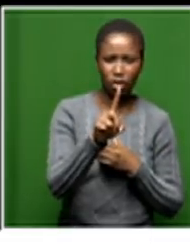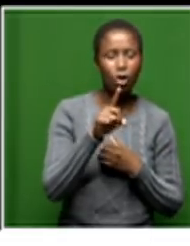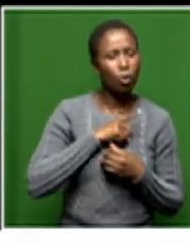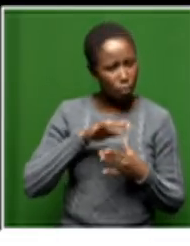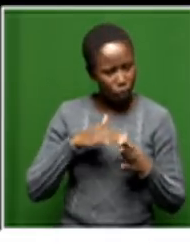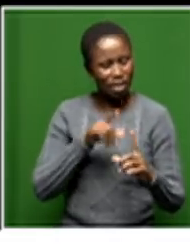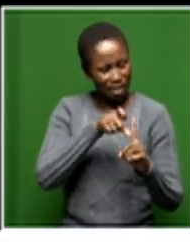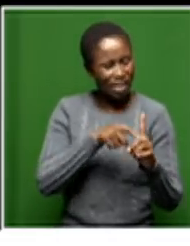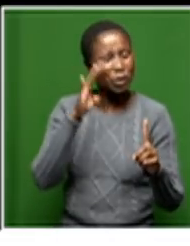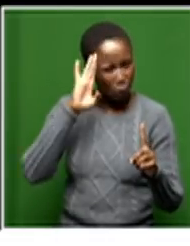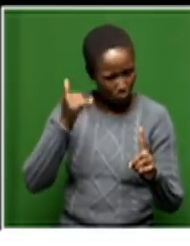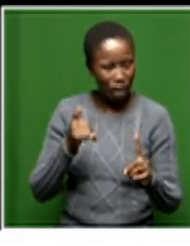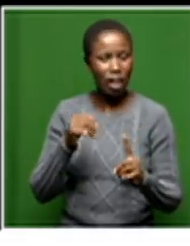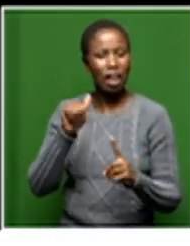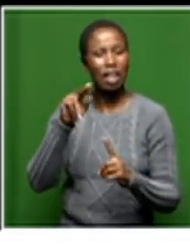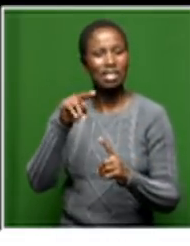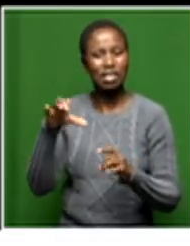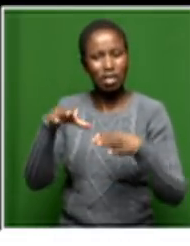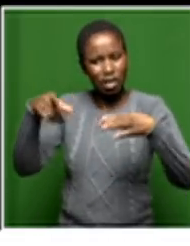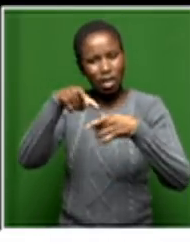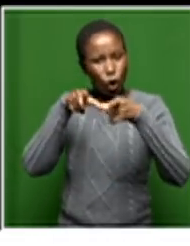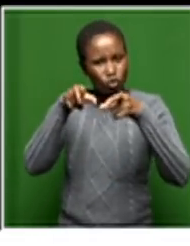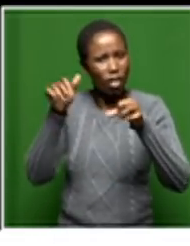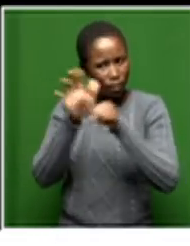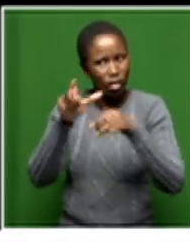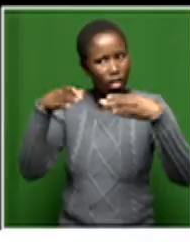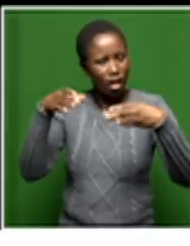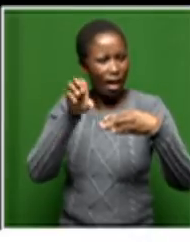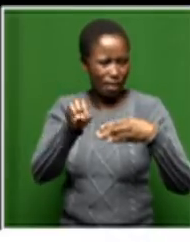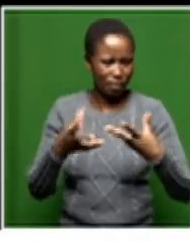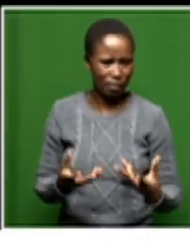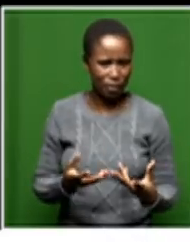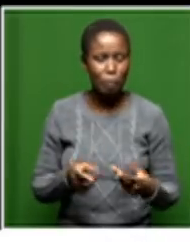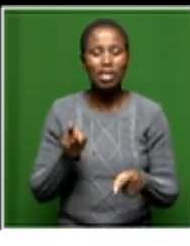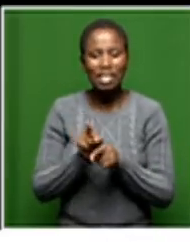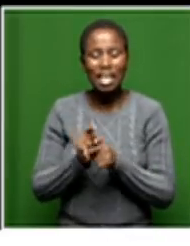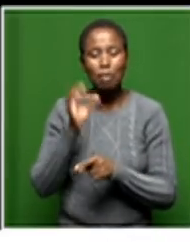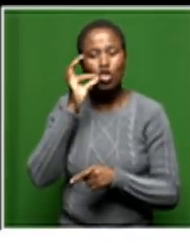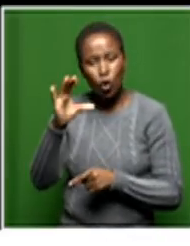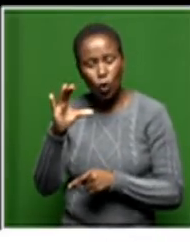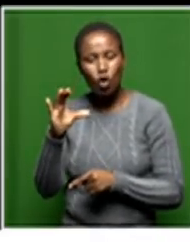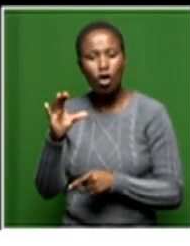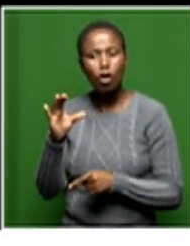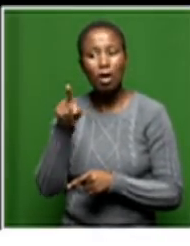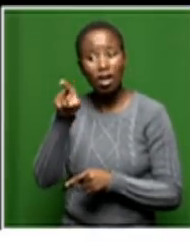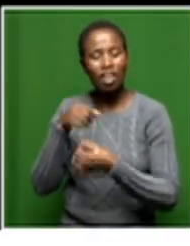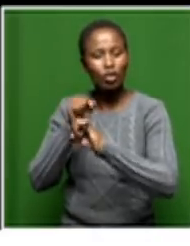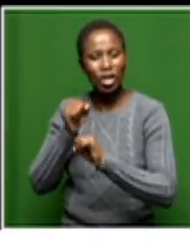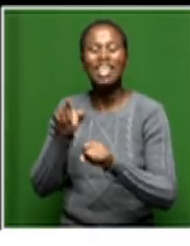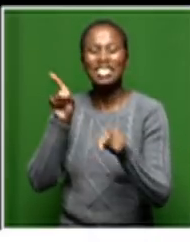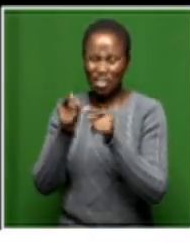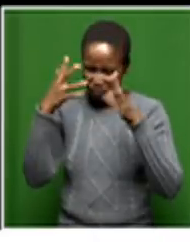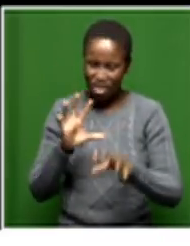majority in the House. On the issue even of those Cuban doctors, we'll ask simple questions. So much money when we